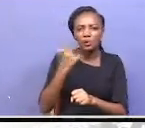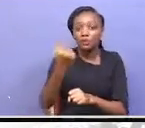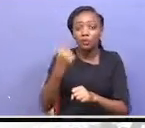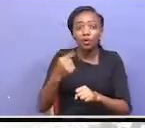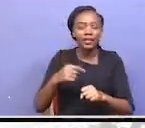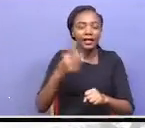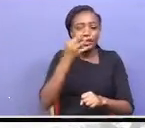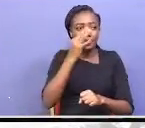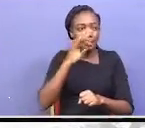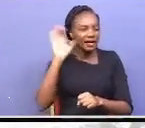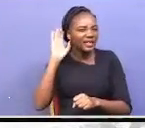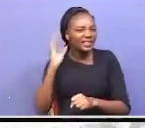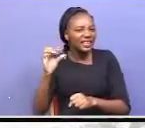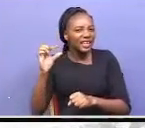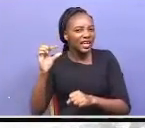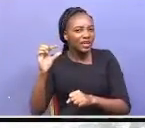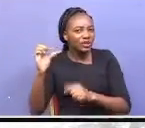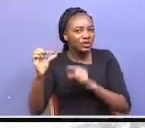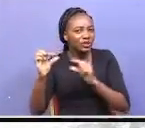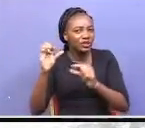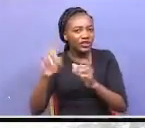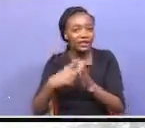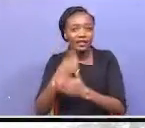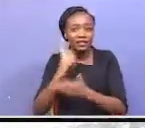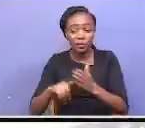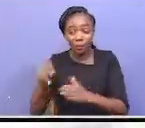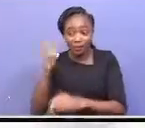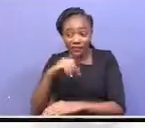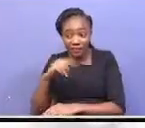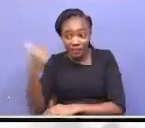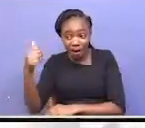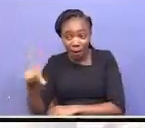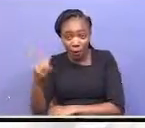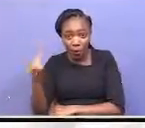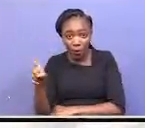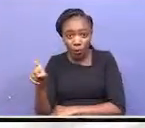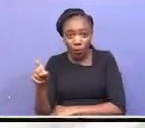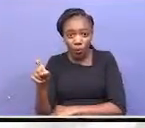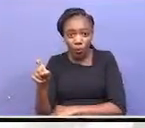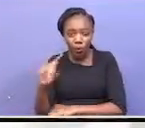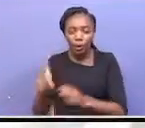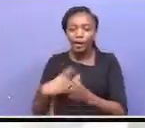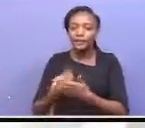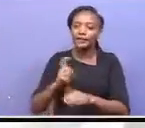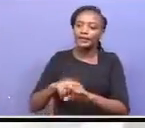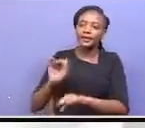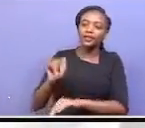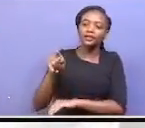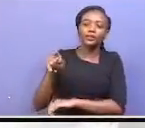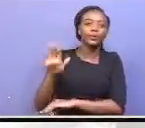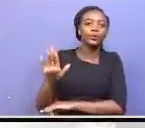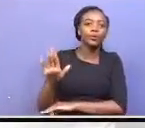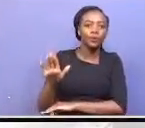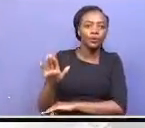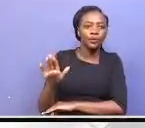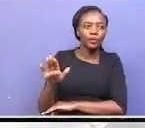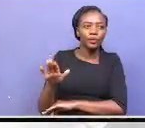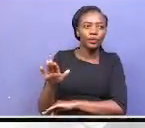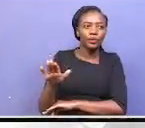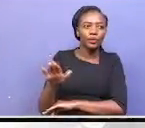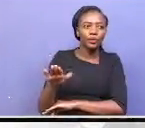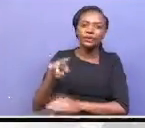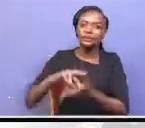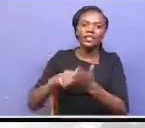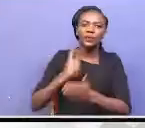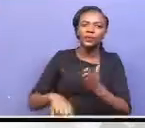you a little bit and tell you, na umemaliza. Now, akikuuliza namna hiyo, he has himself